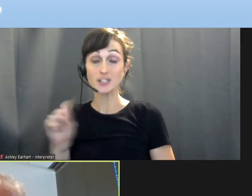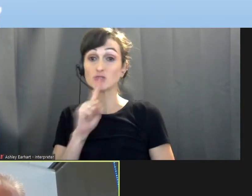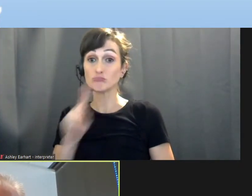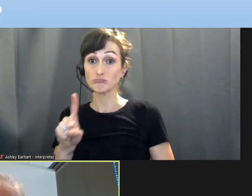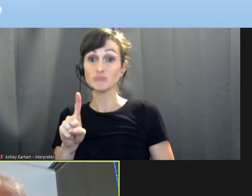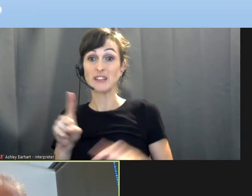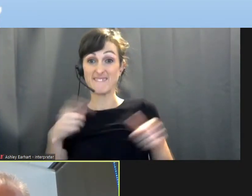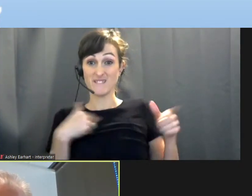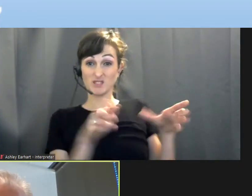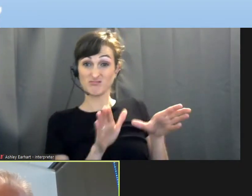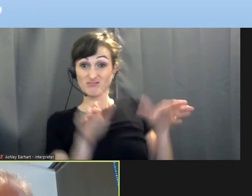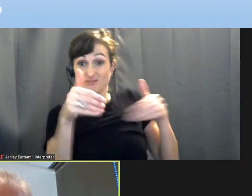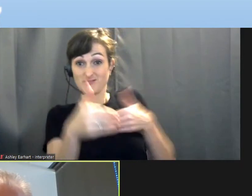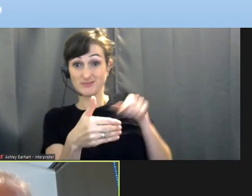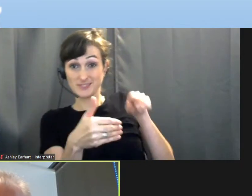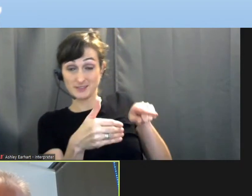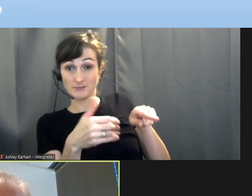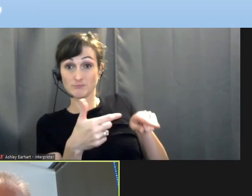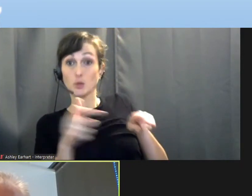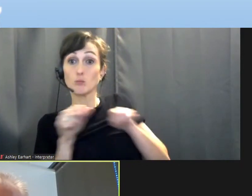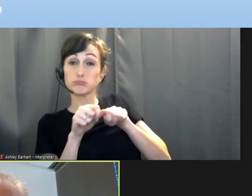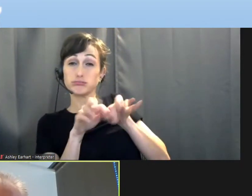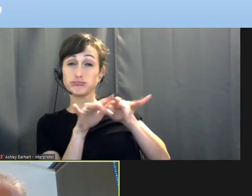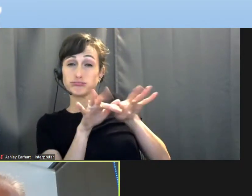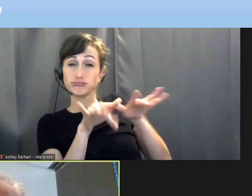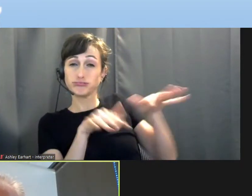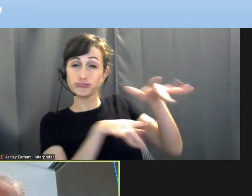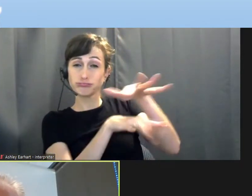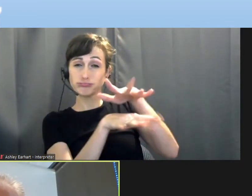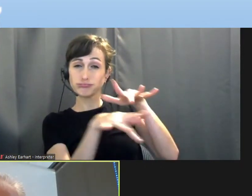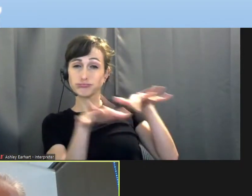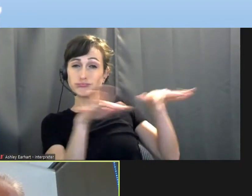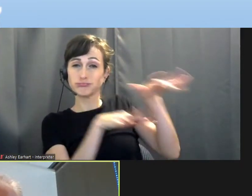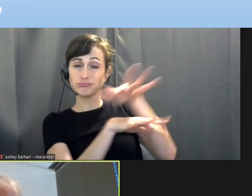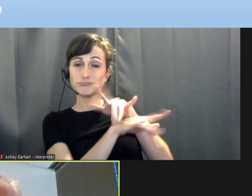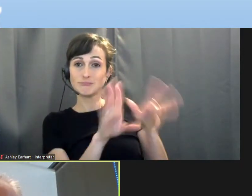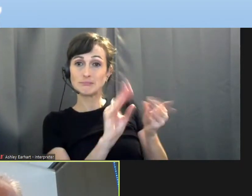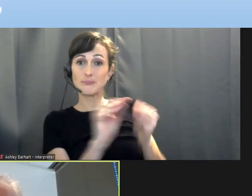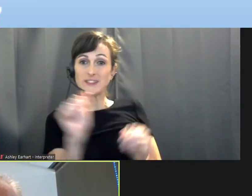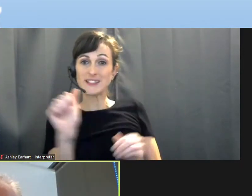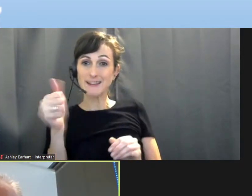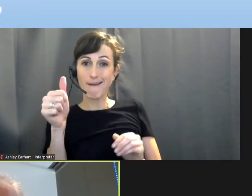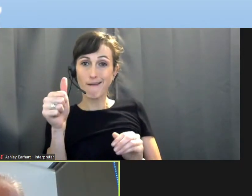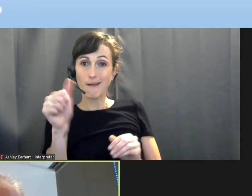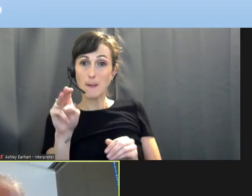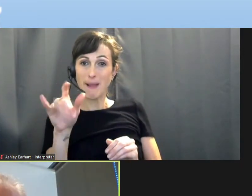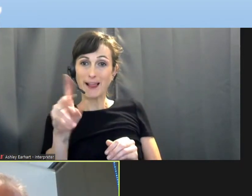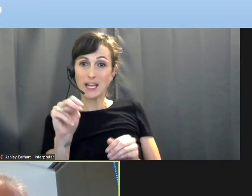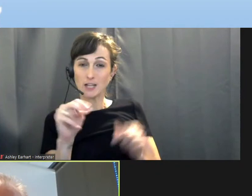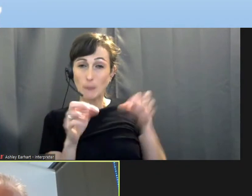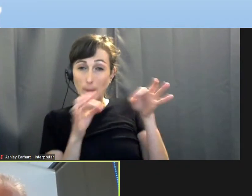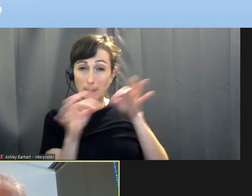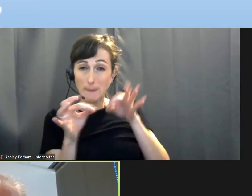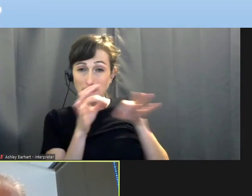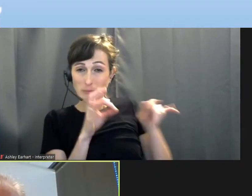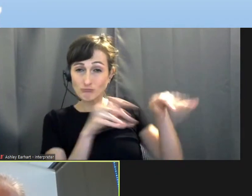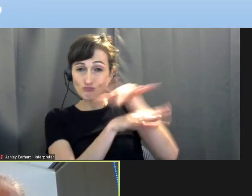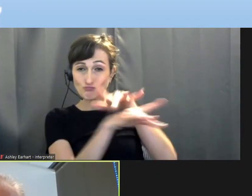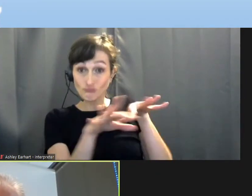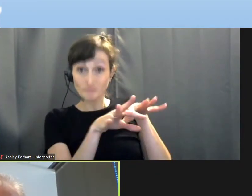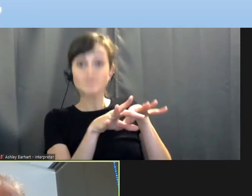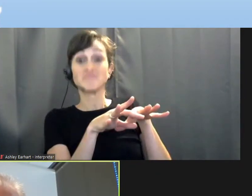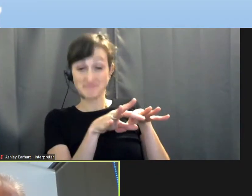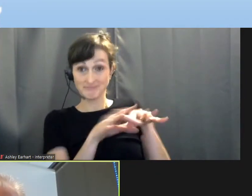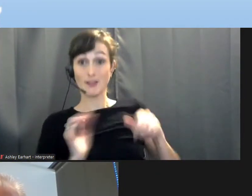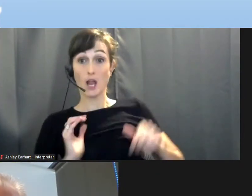a chamber, 10 million particles into an enclosed chamber. And with our device, we then turn it on its